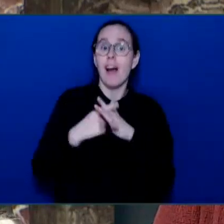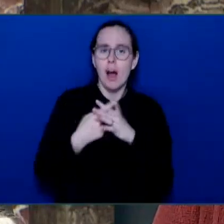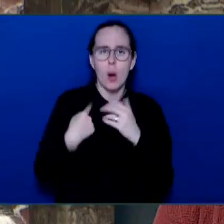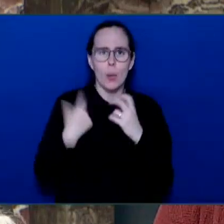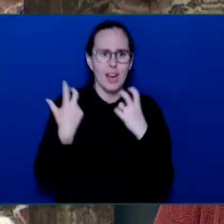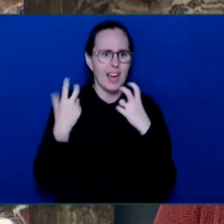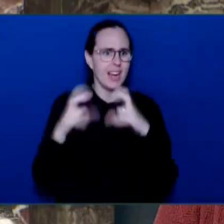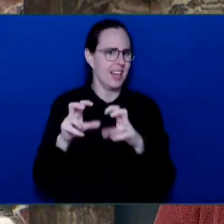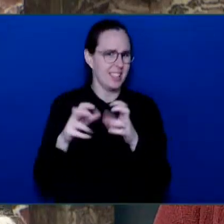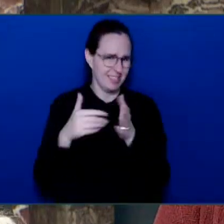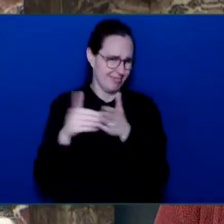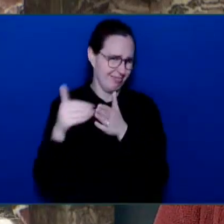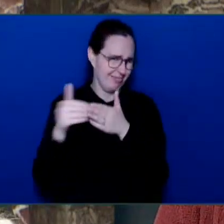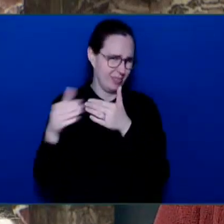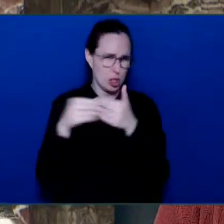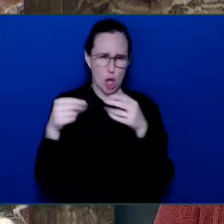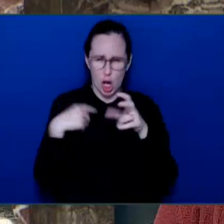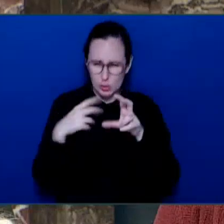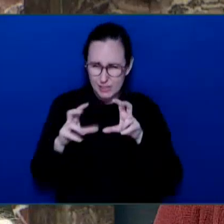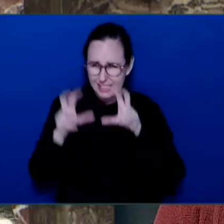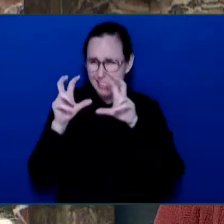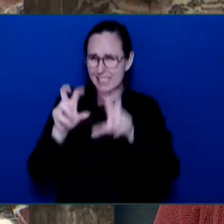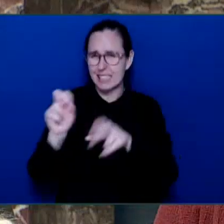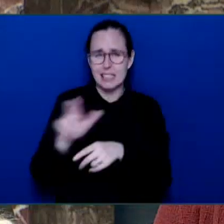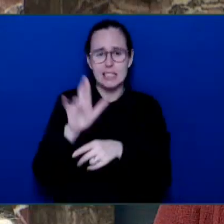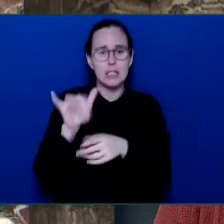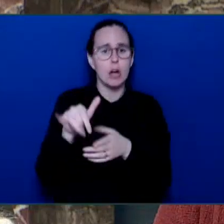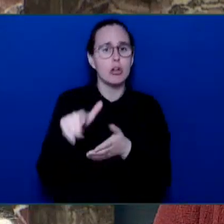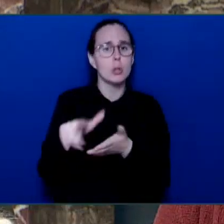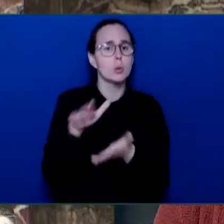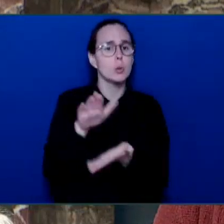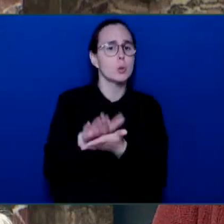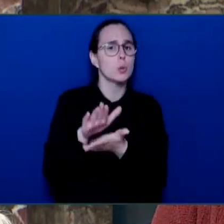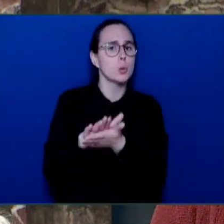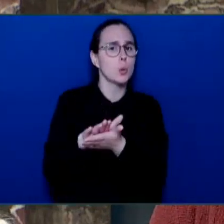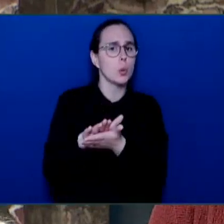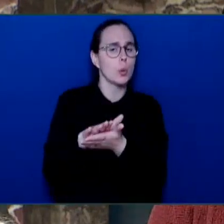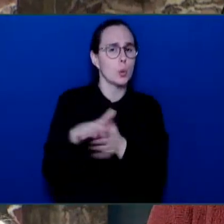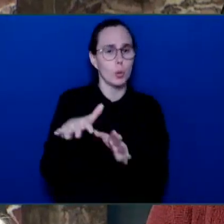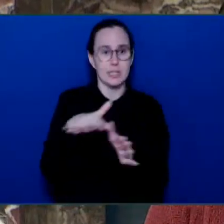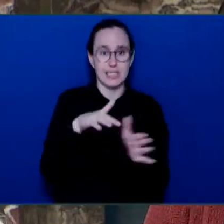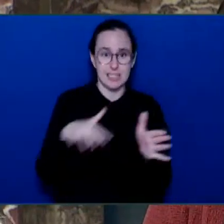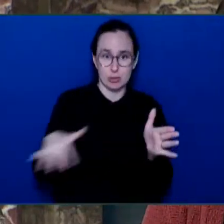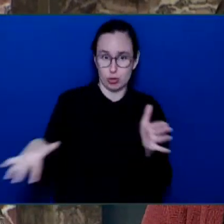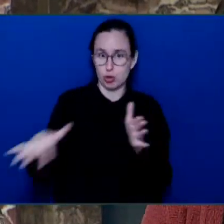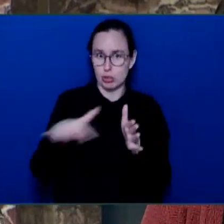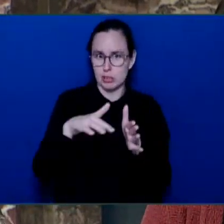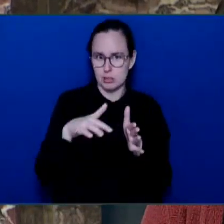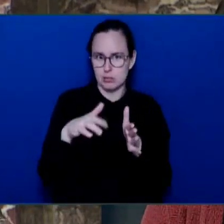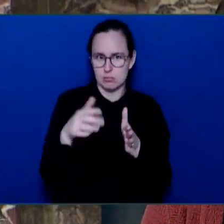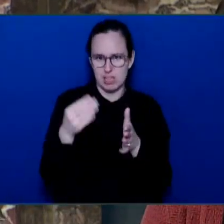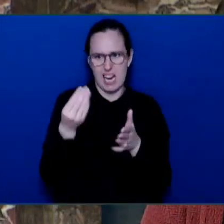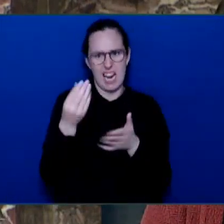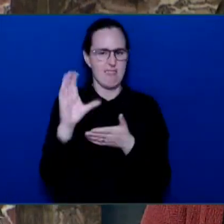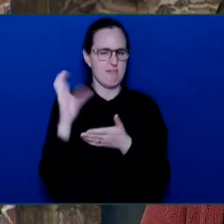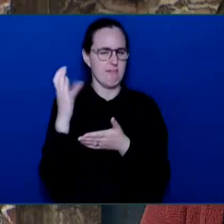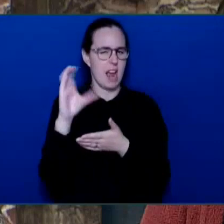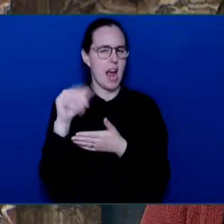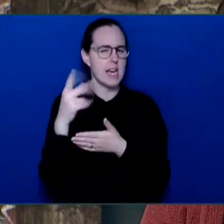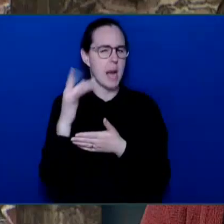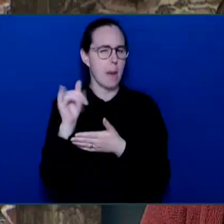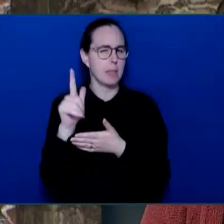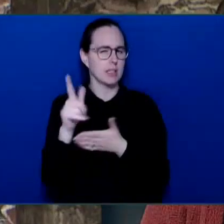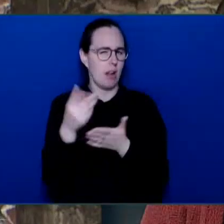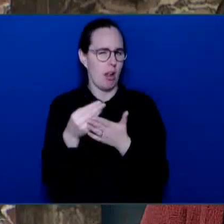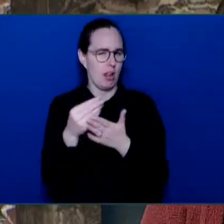school capital. Let's hear the answer, please. Continue. In the school capital. We have 6 new schools, 7 new additions, and we